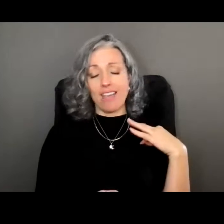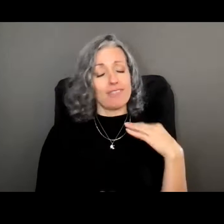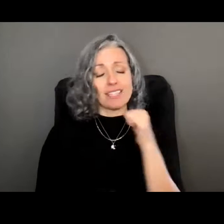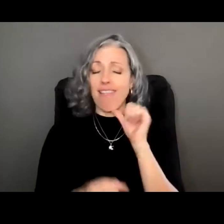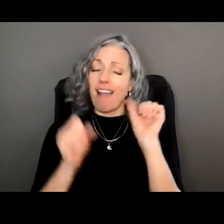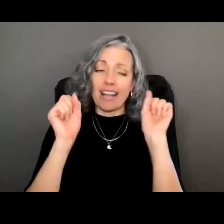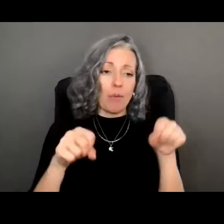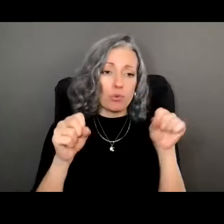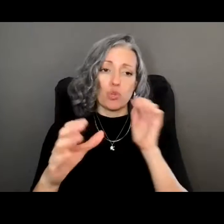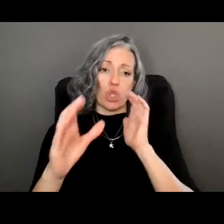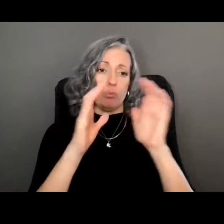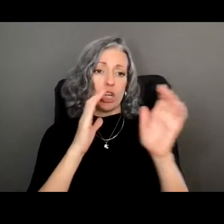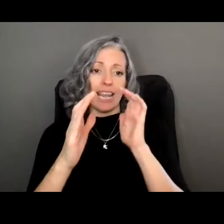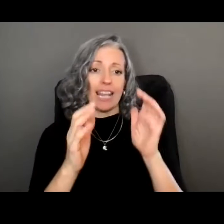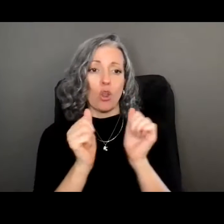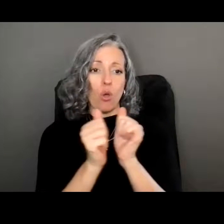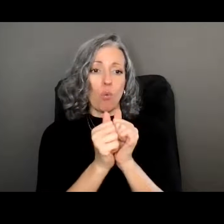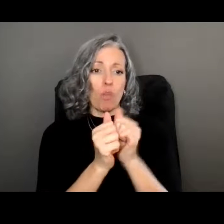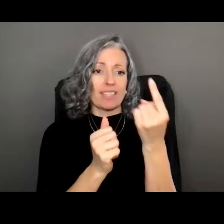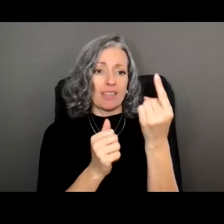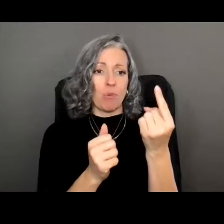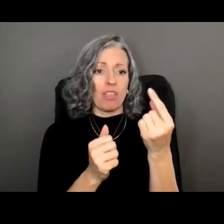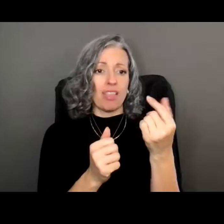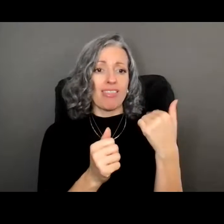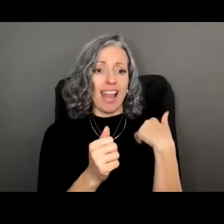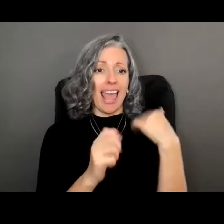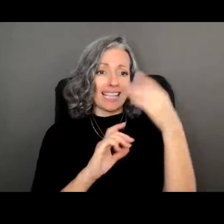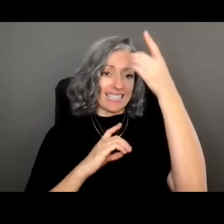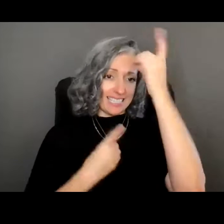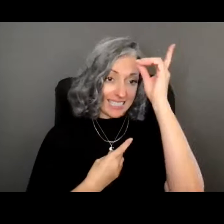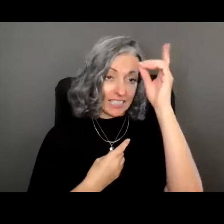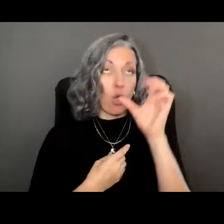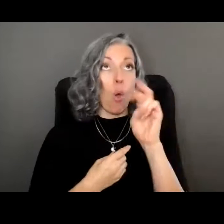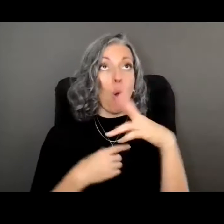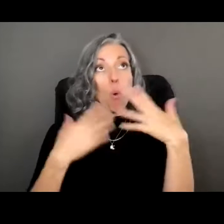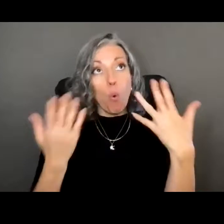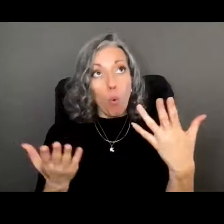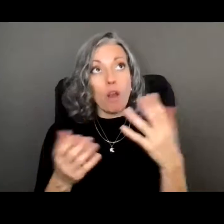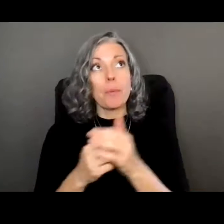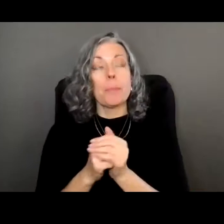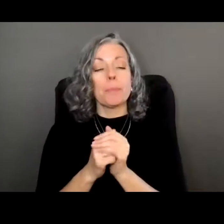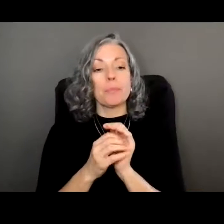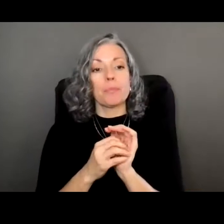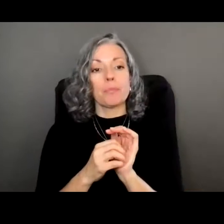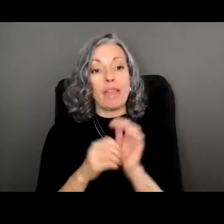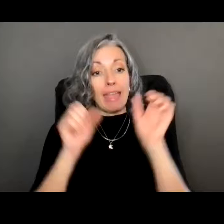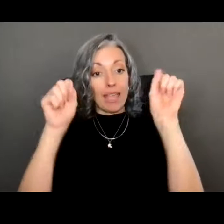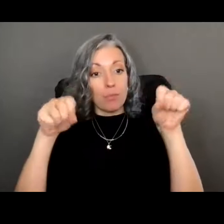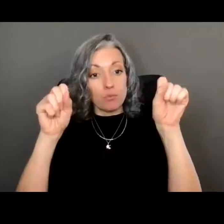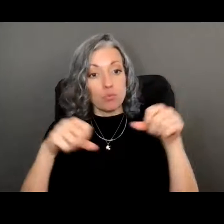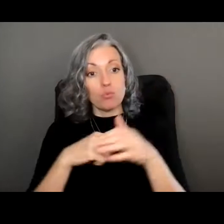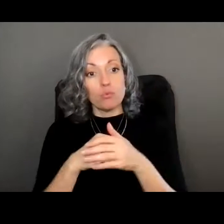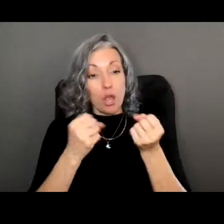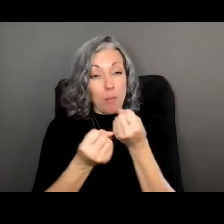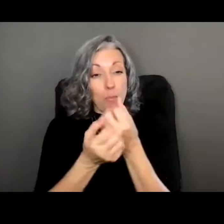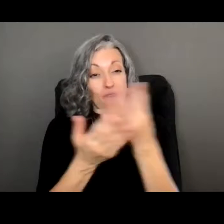to communicate with somebody with a disease, or even be able to provide